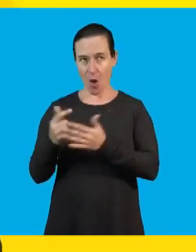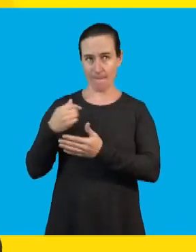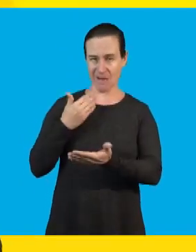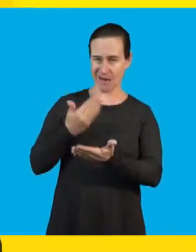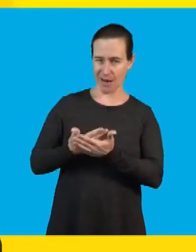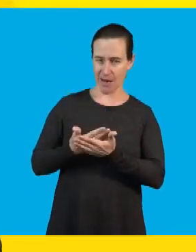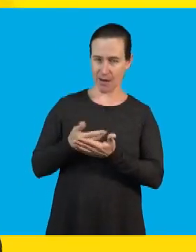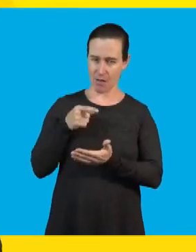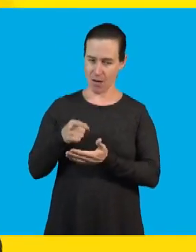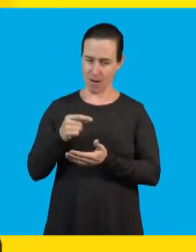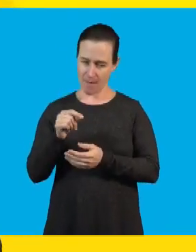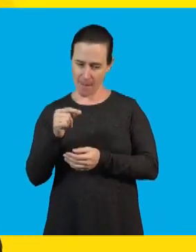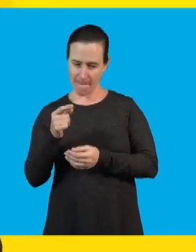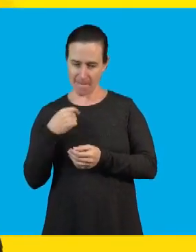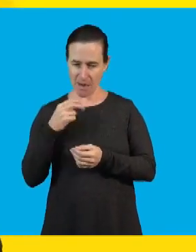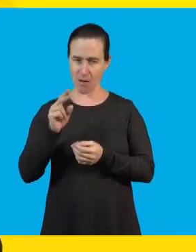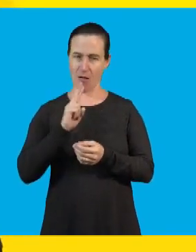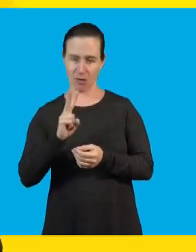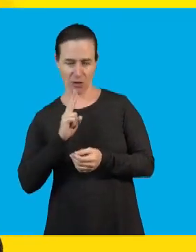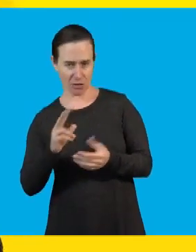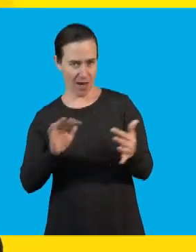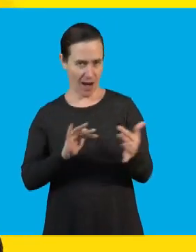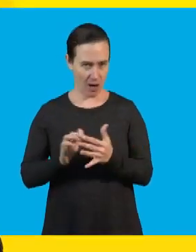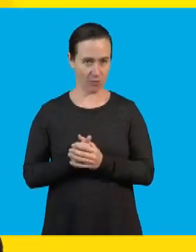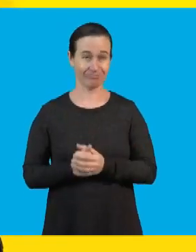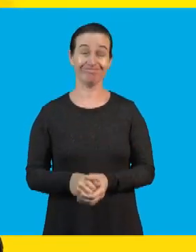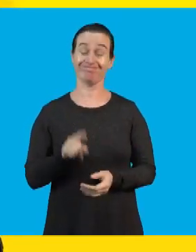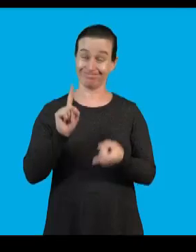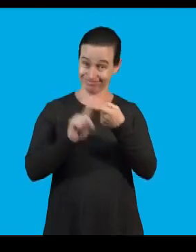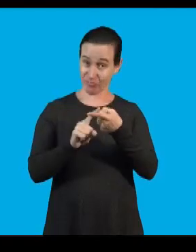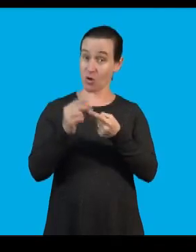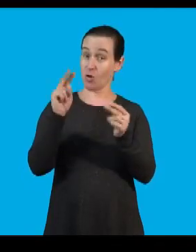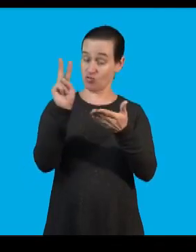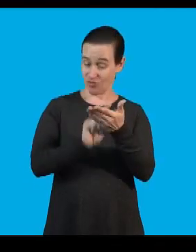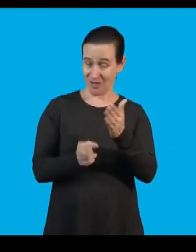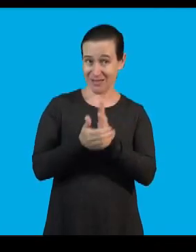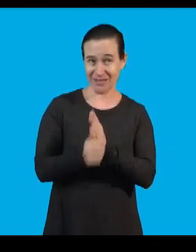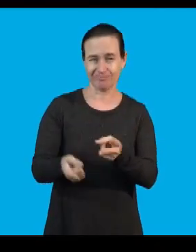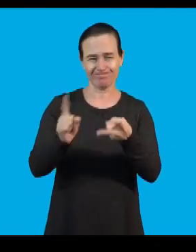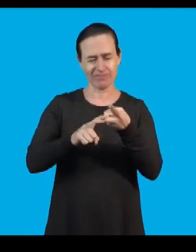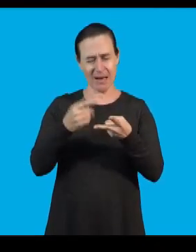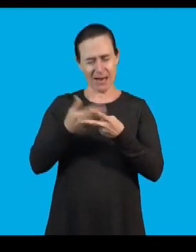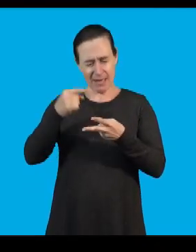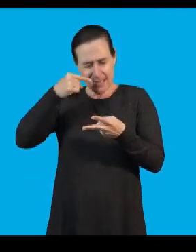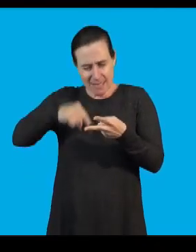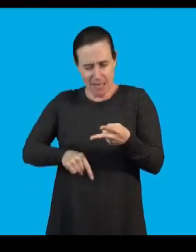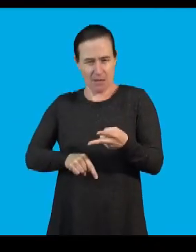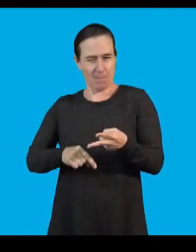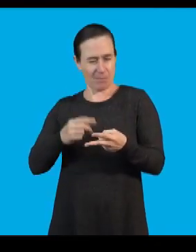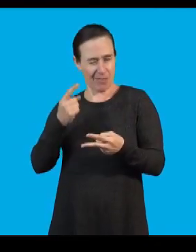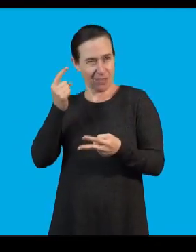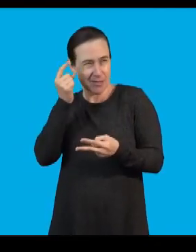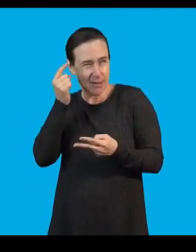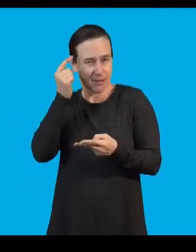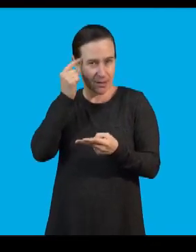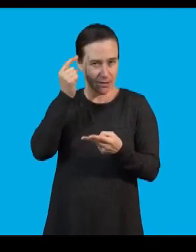go through your questions and responding to it. So you need your reading skills, you need critical thinking skills